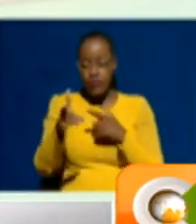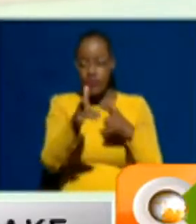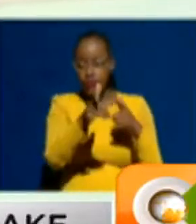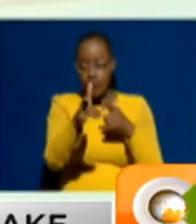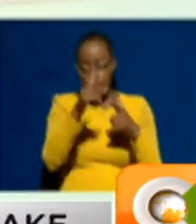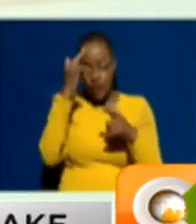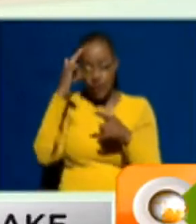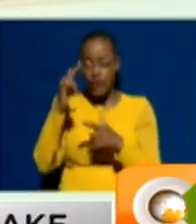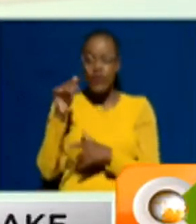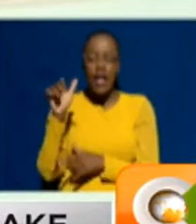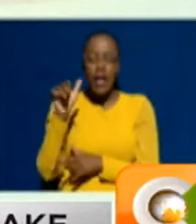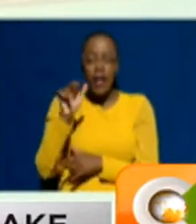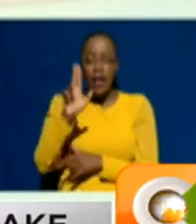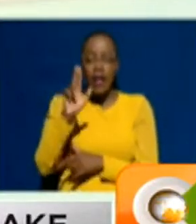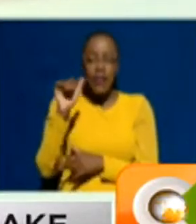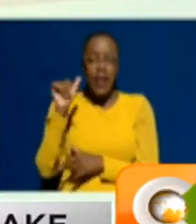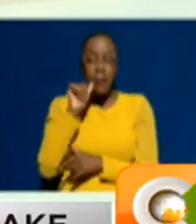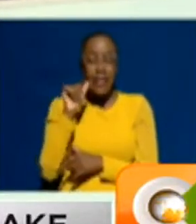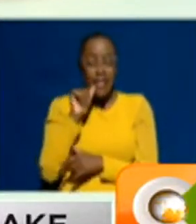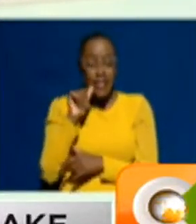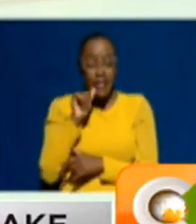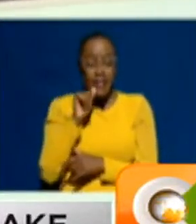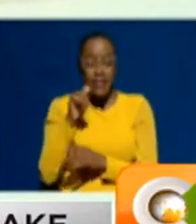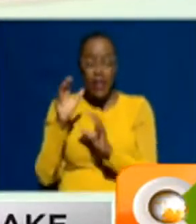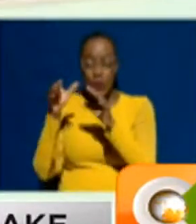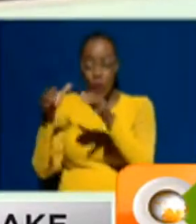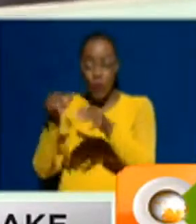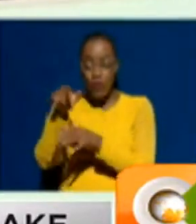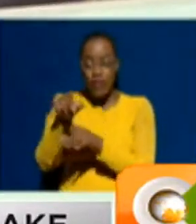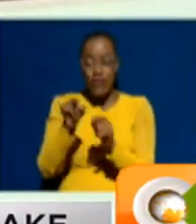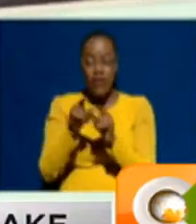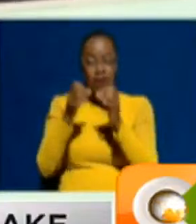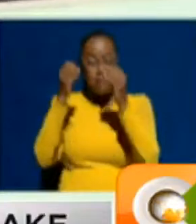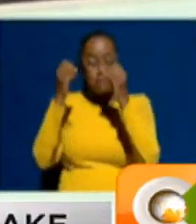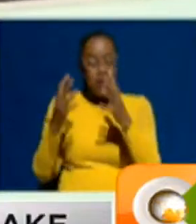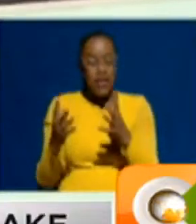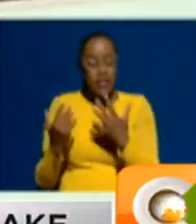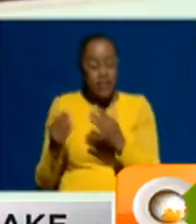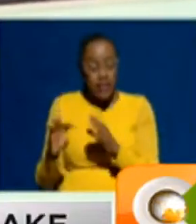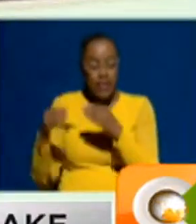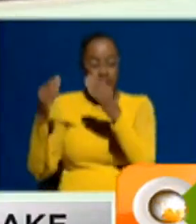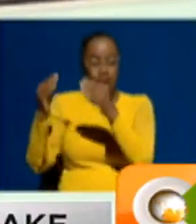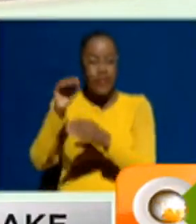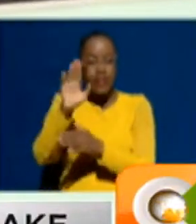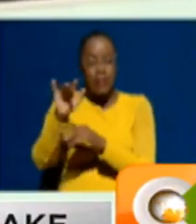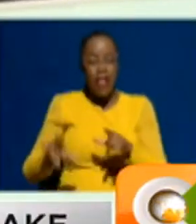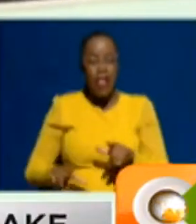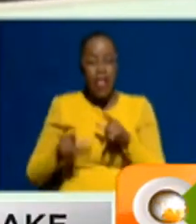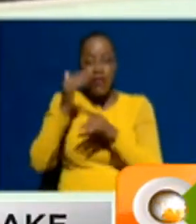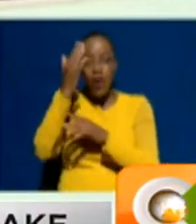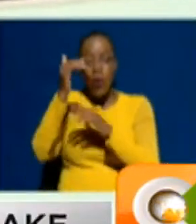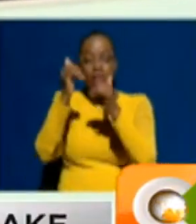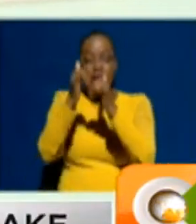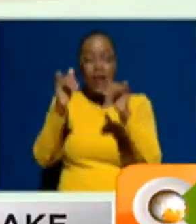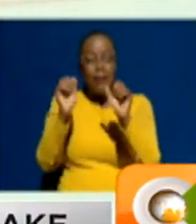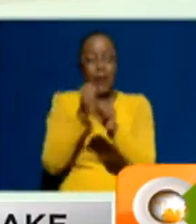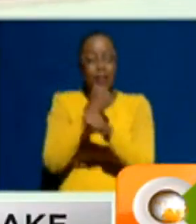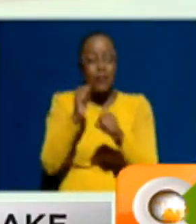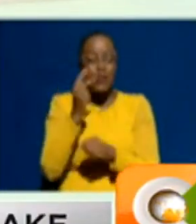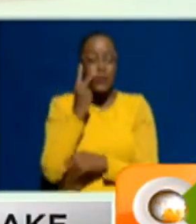the British Empire without flinching. Many gave their lives for a liberty that they would never